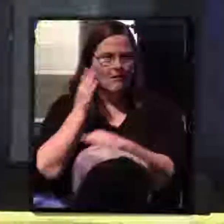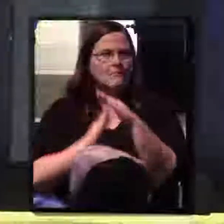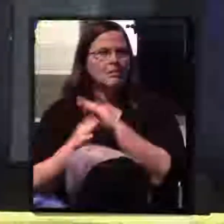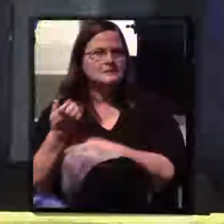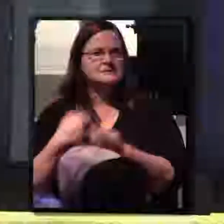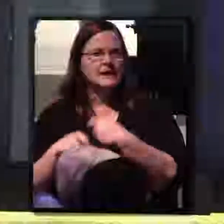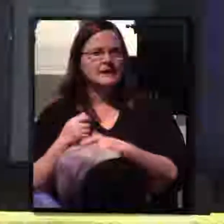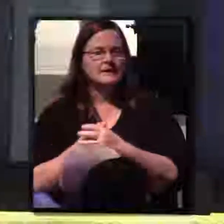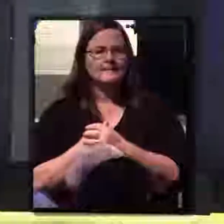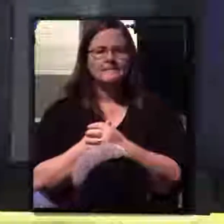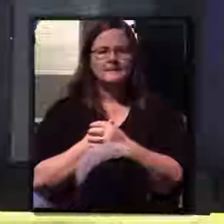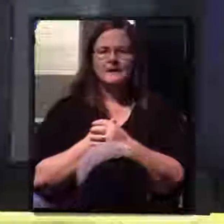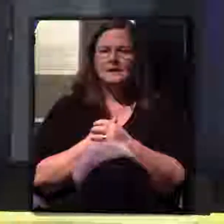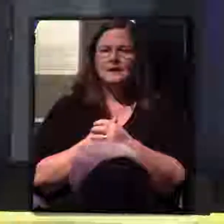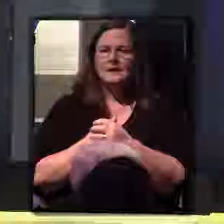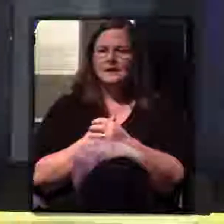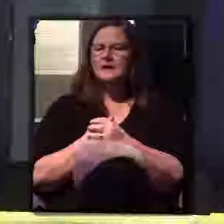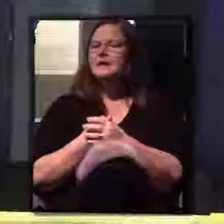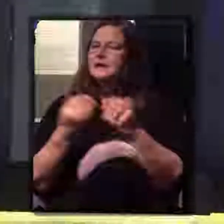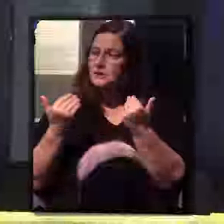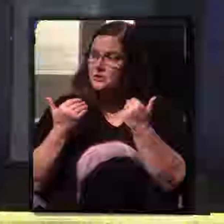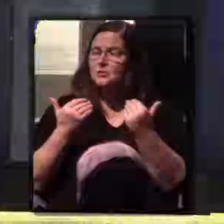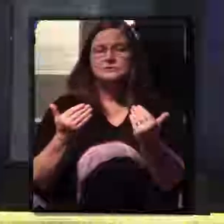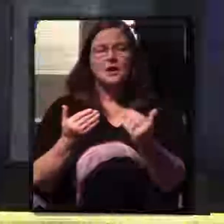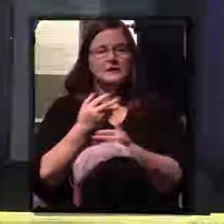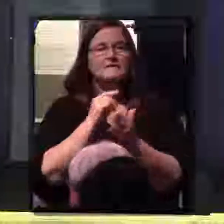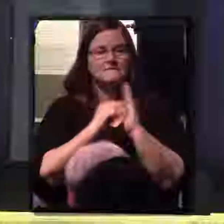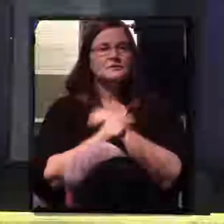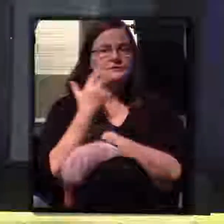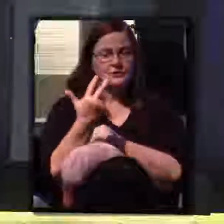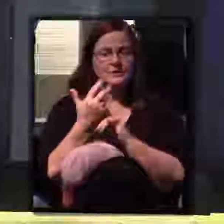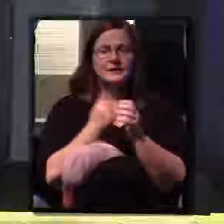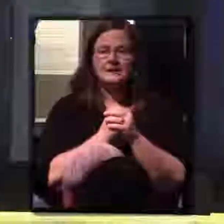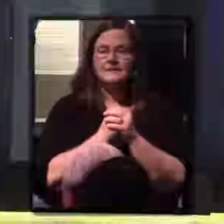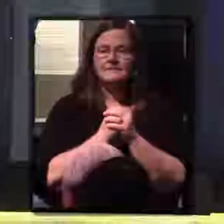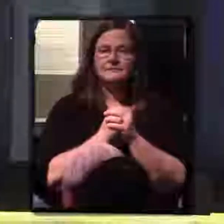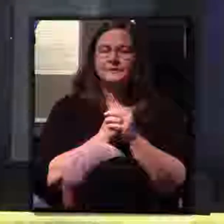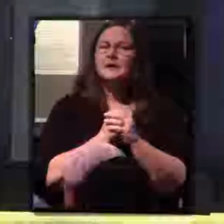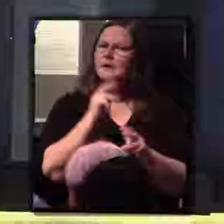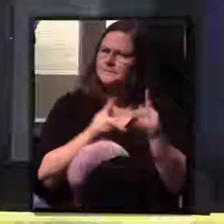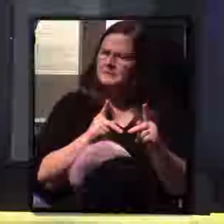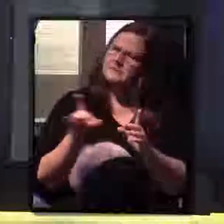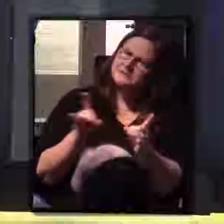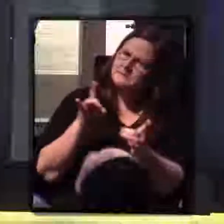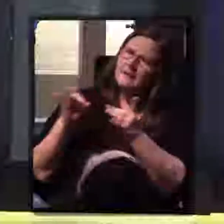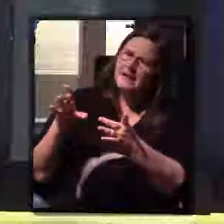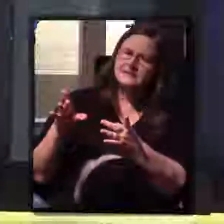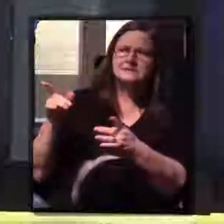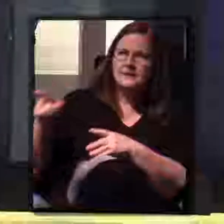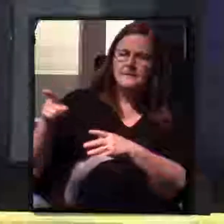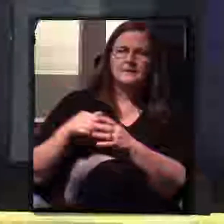king." But he's going to be humble instead. And he goes on in verse 3. He says, "He